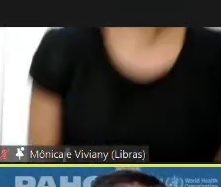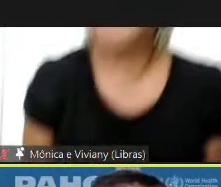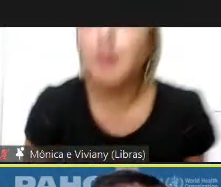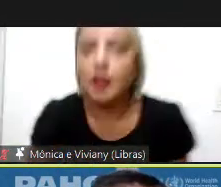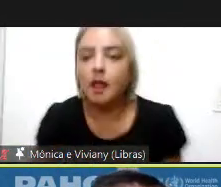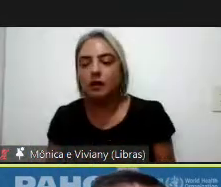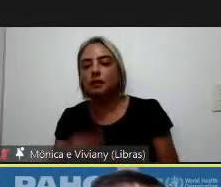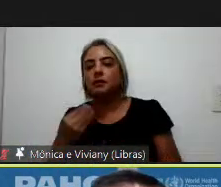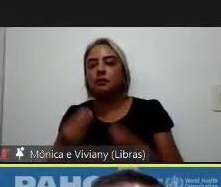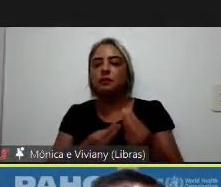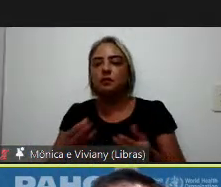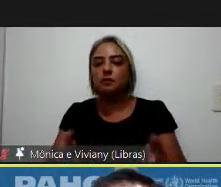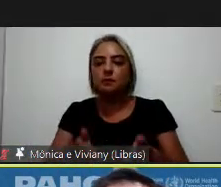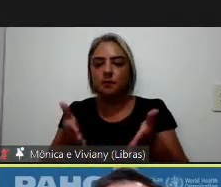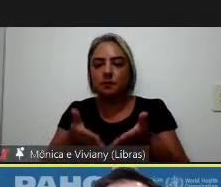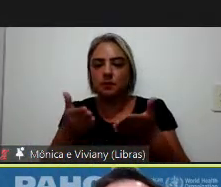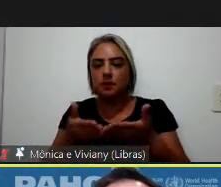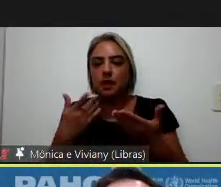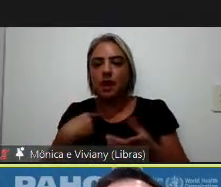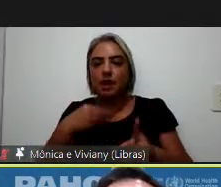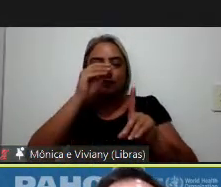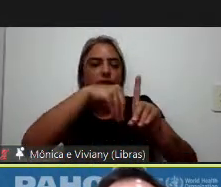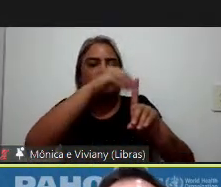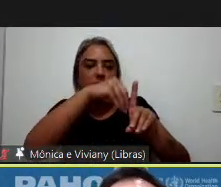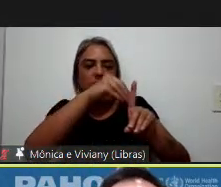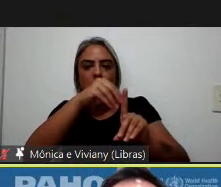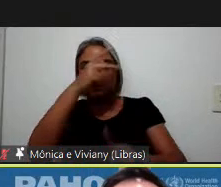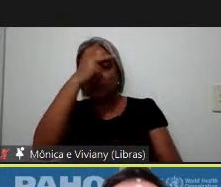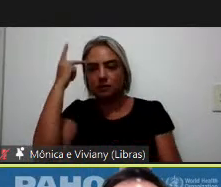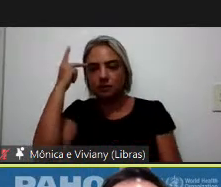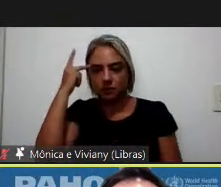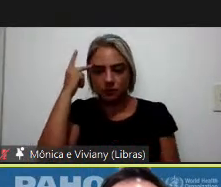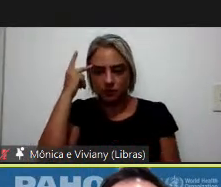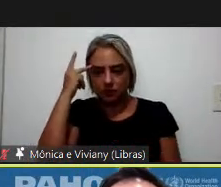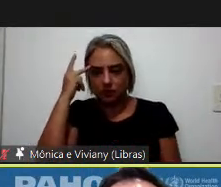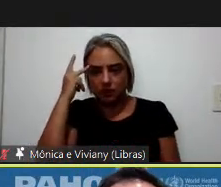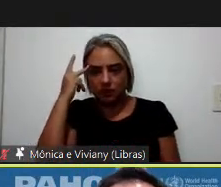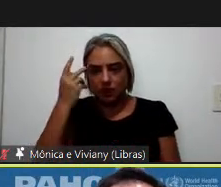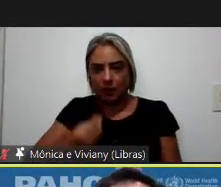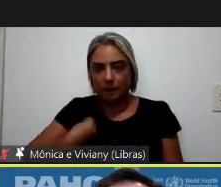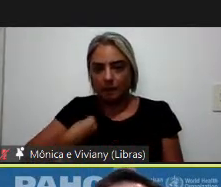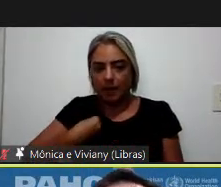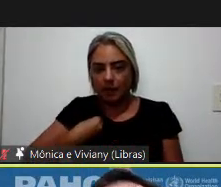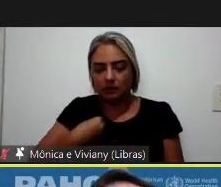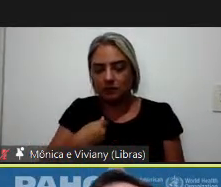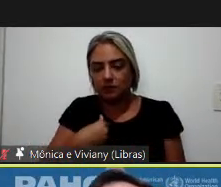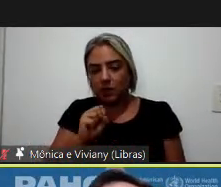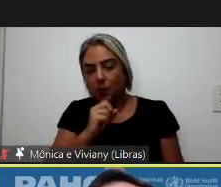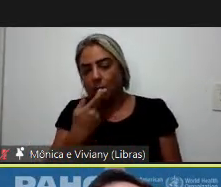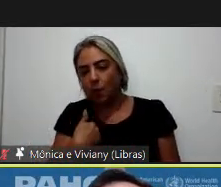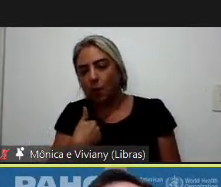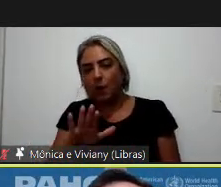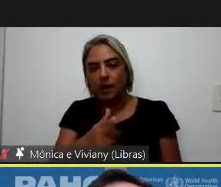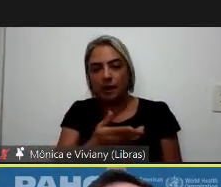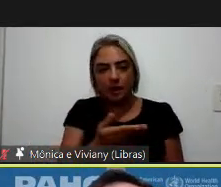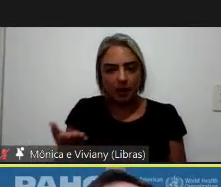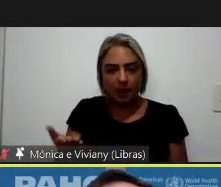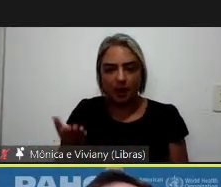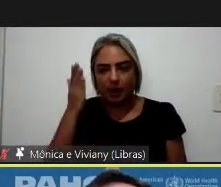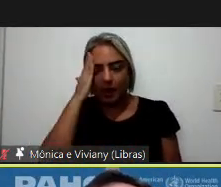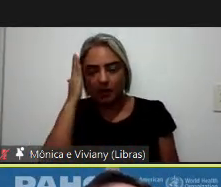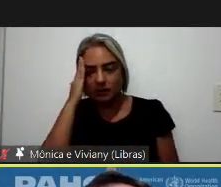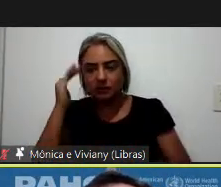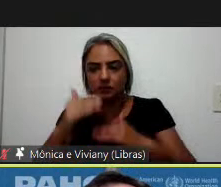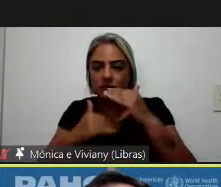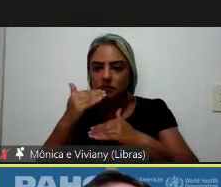the conditions that make it possible for this vulnerability in people, participating, making it possible for them